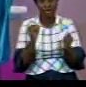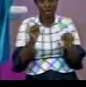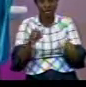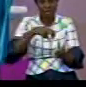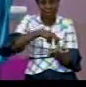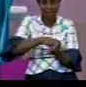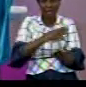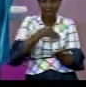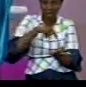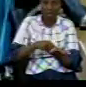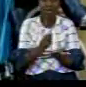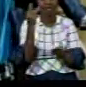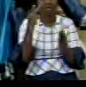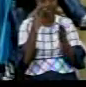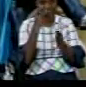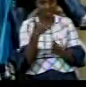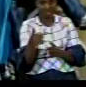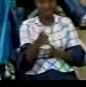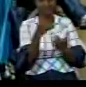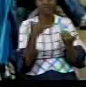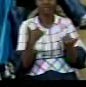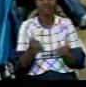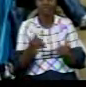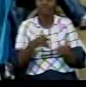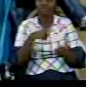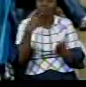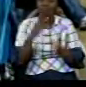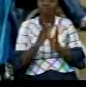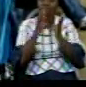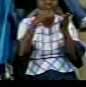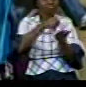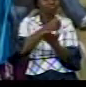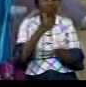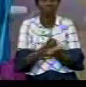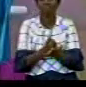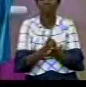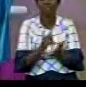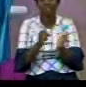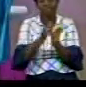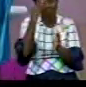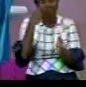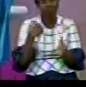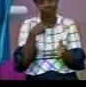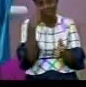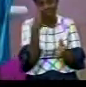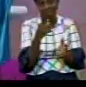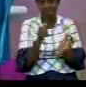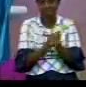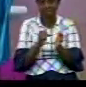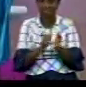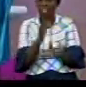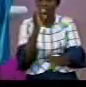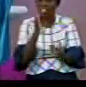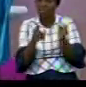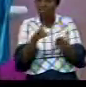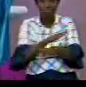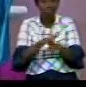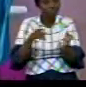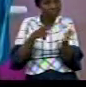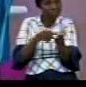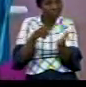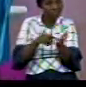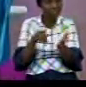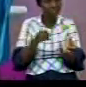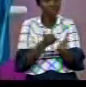amen that's why we keep telling you if you don't check it you don't see it you need to check